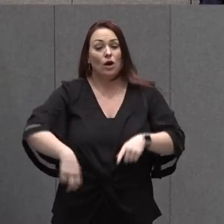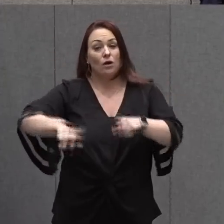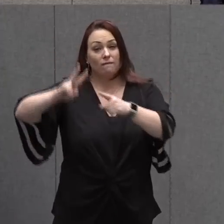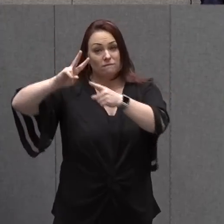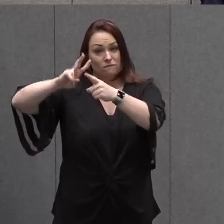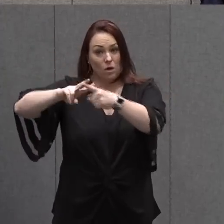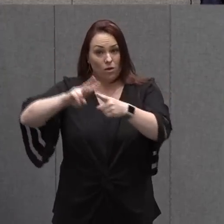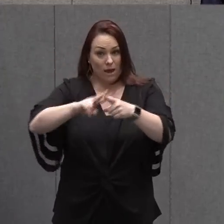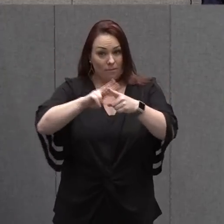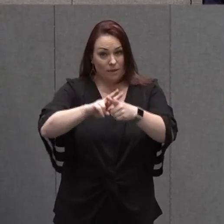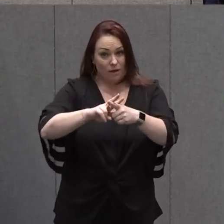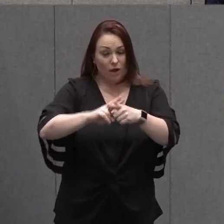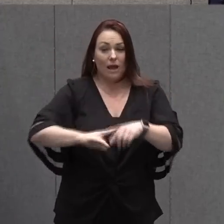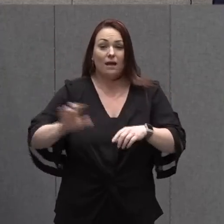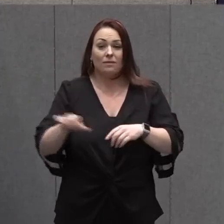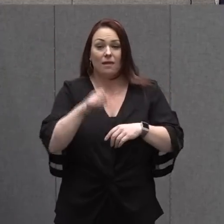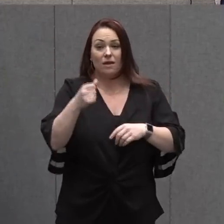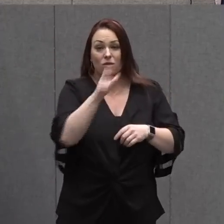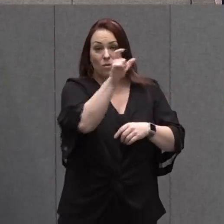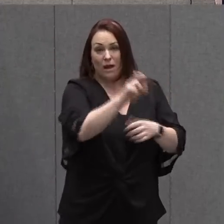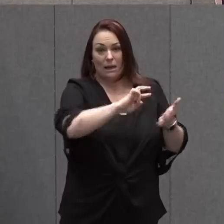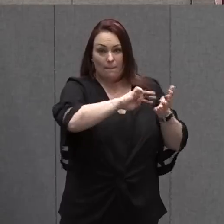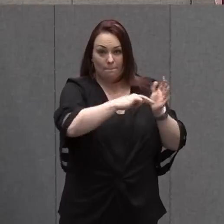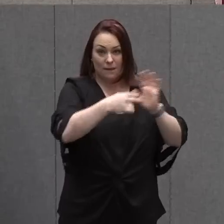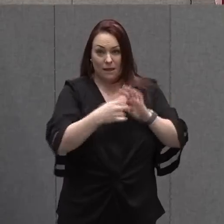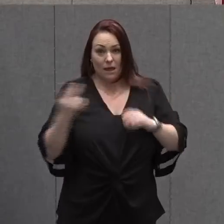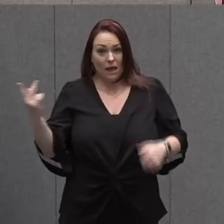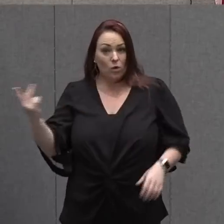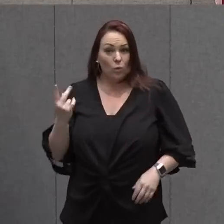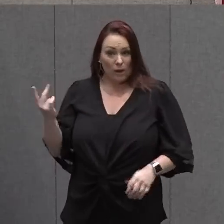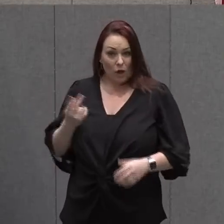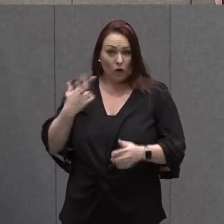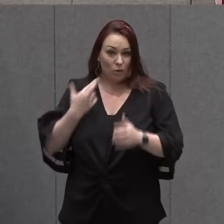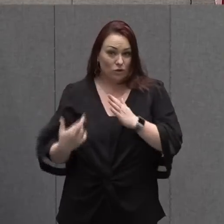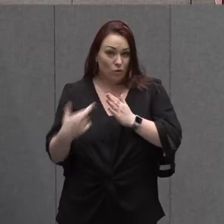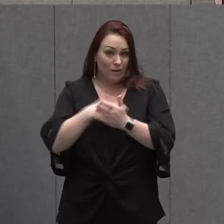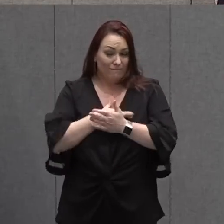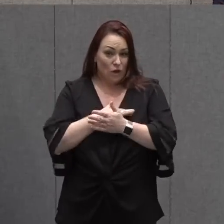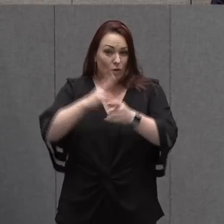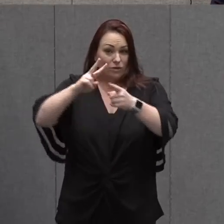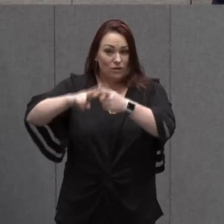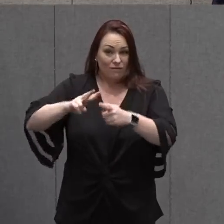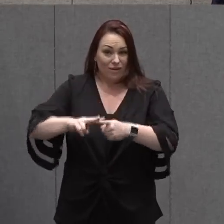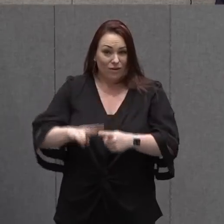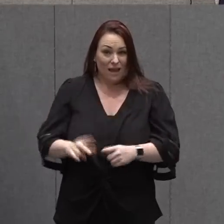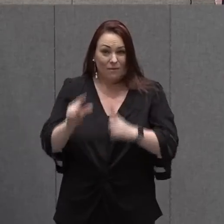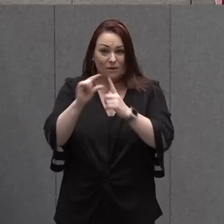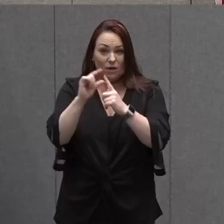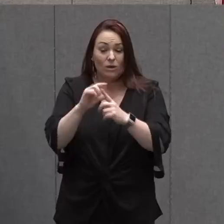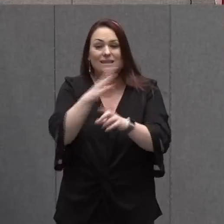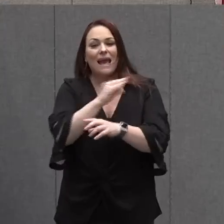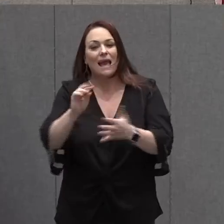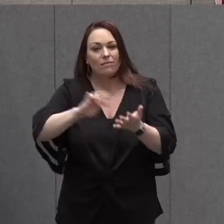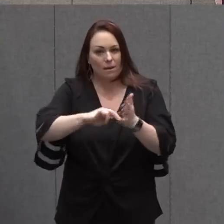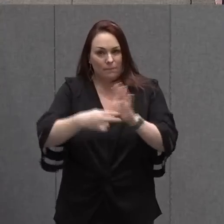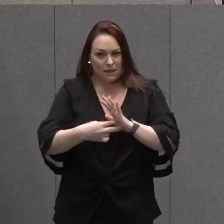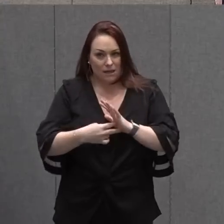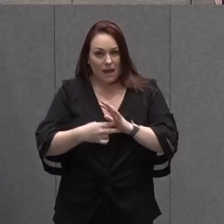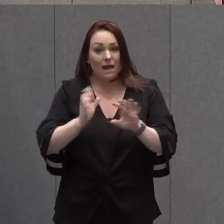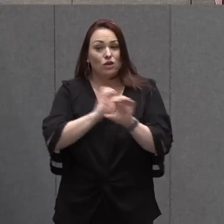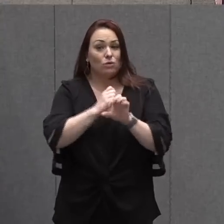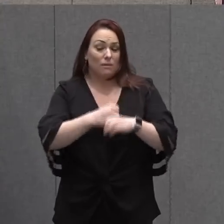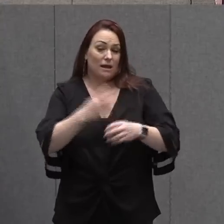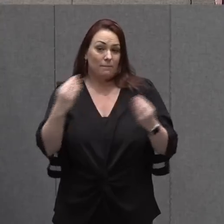side, meaning. Mr. R and I will go over the vocabulary words and the meaning. You make the meaning meaningful to